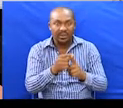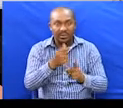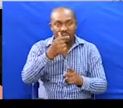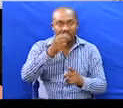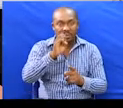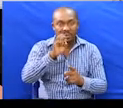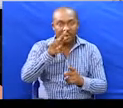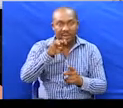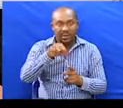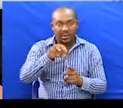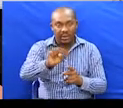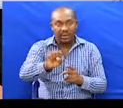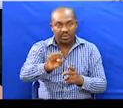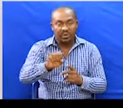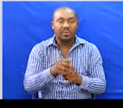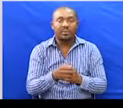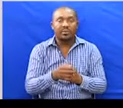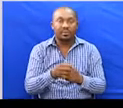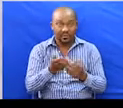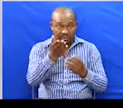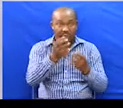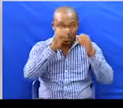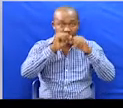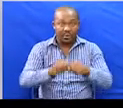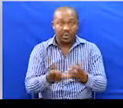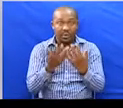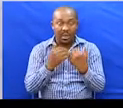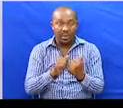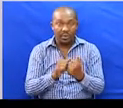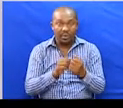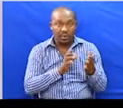So you should be able to state the terms